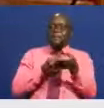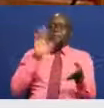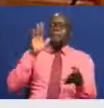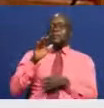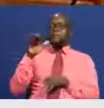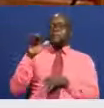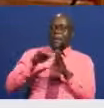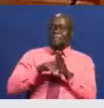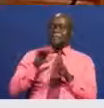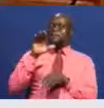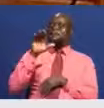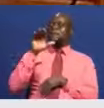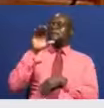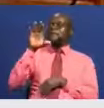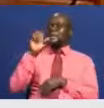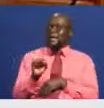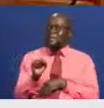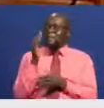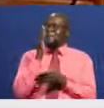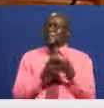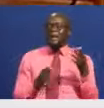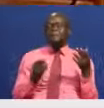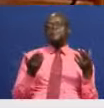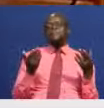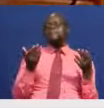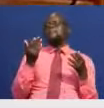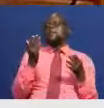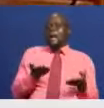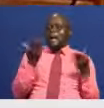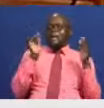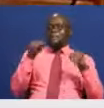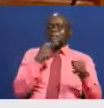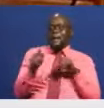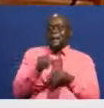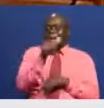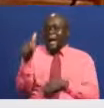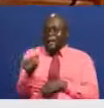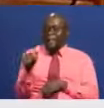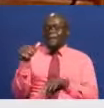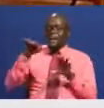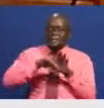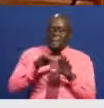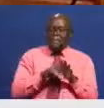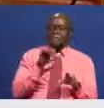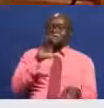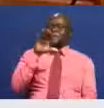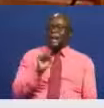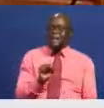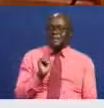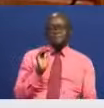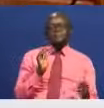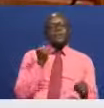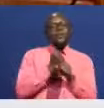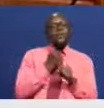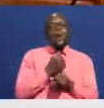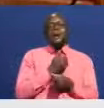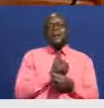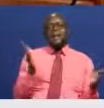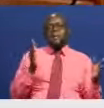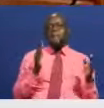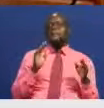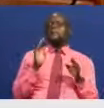cabinet members. A few of them are very diligent at delivery, but most cabinet secretaries are not delivering for